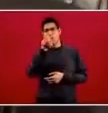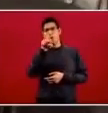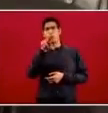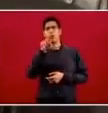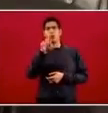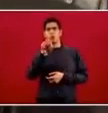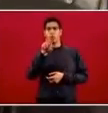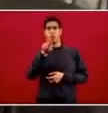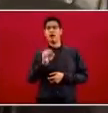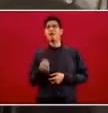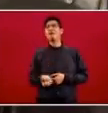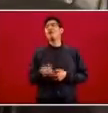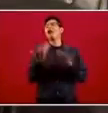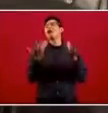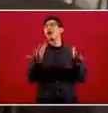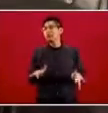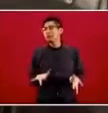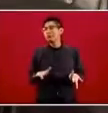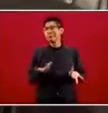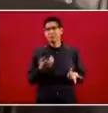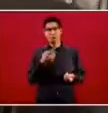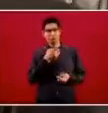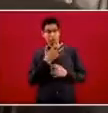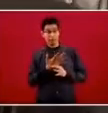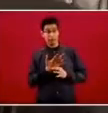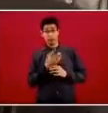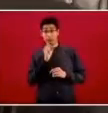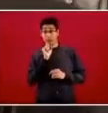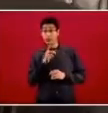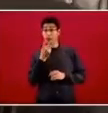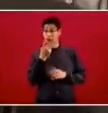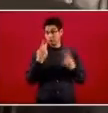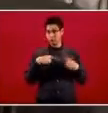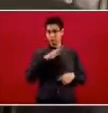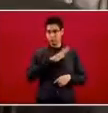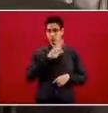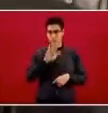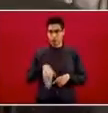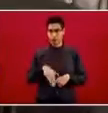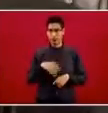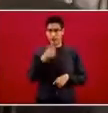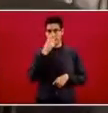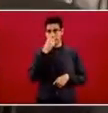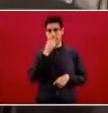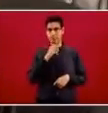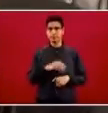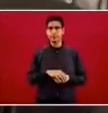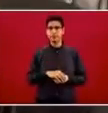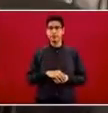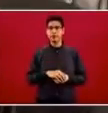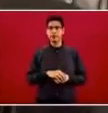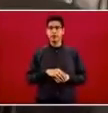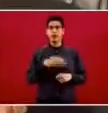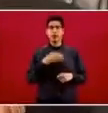that number? Also say how many are there in Monclova specifically?